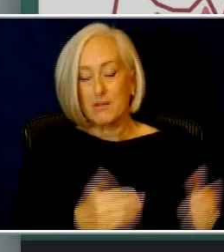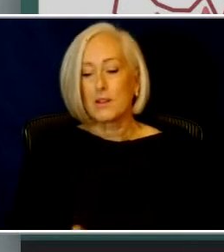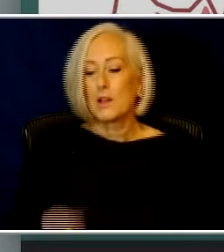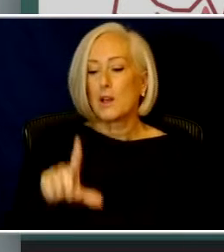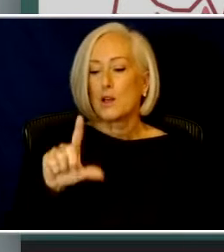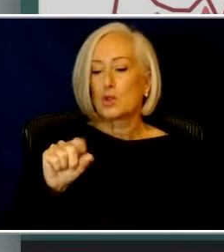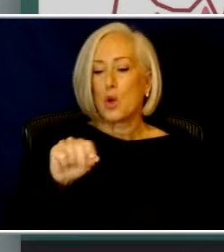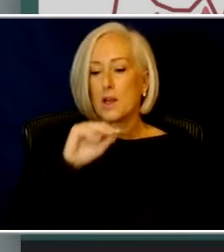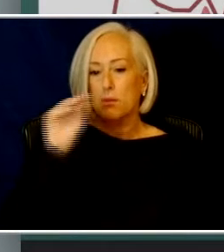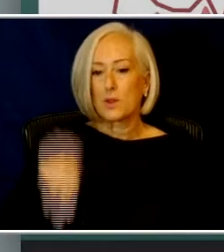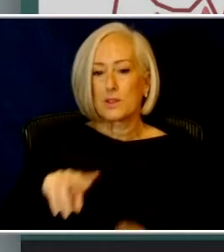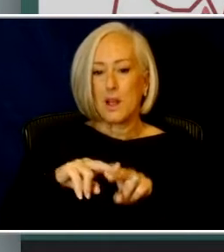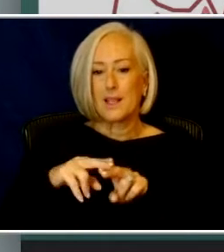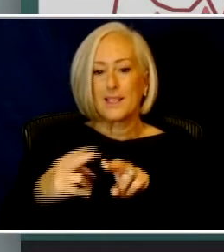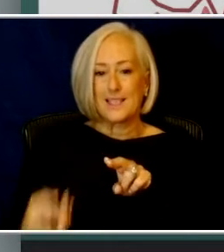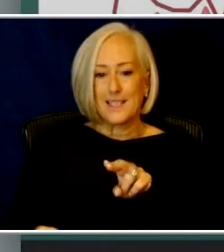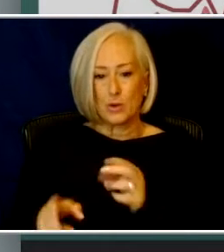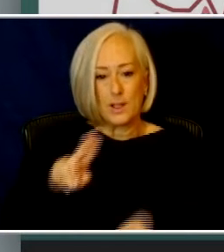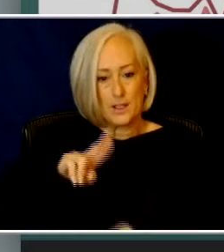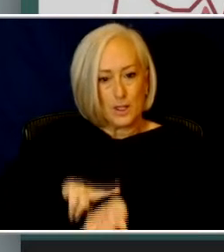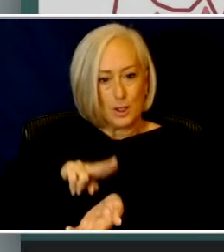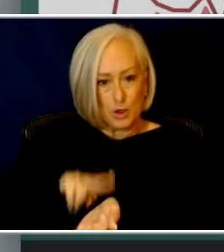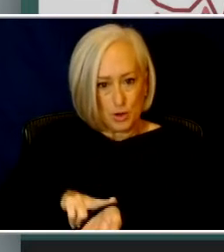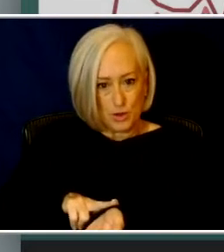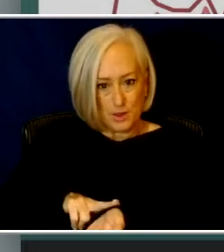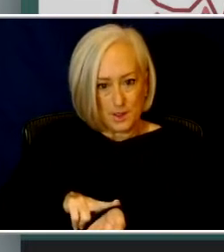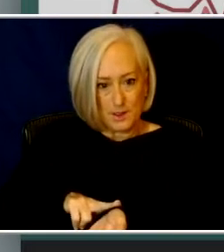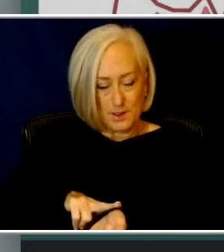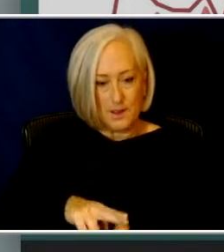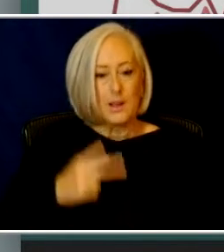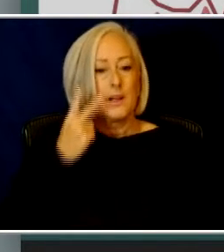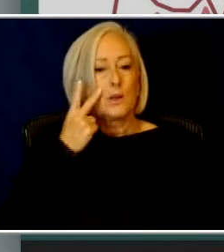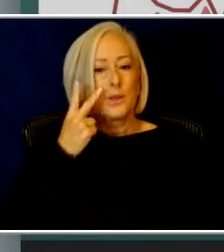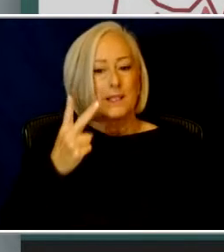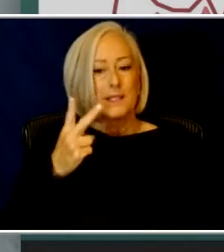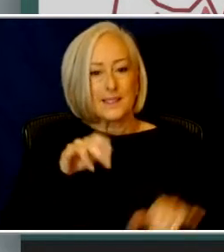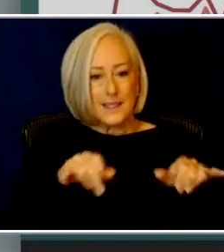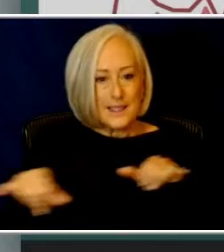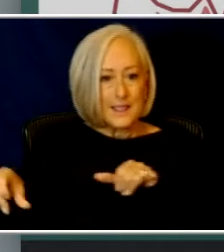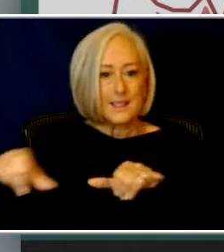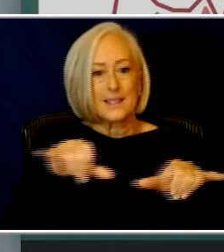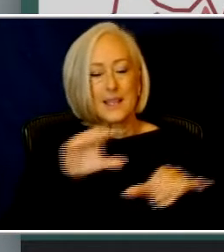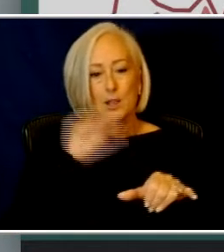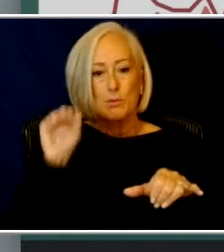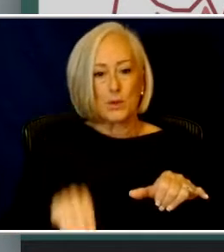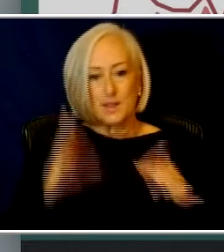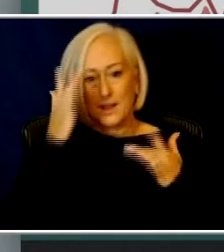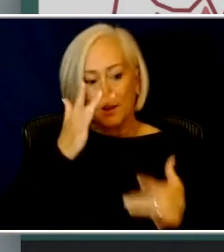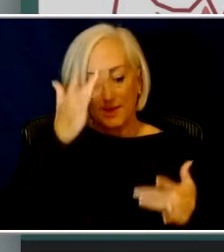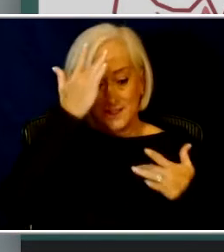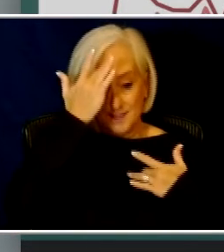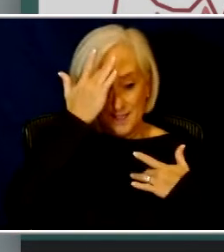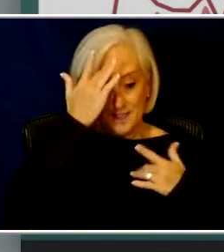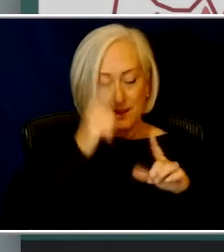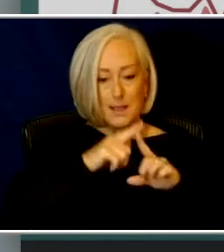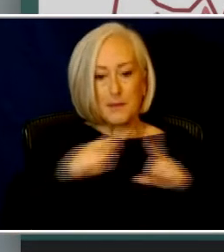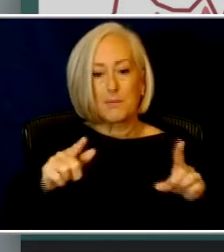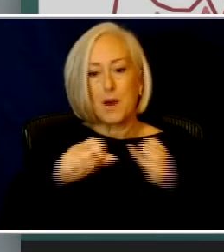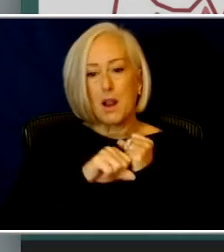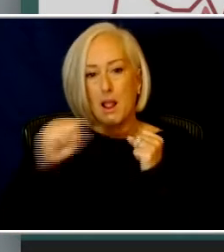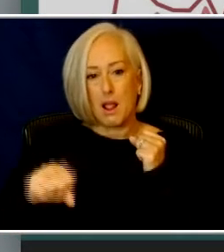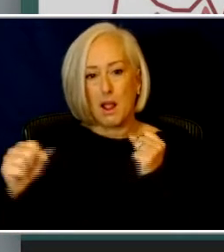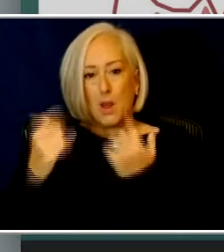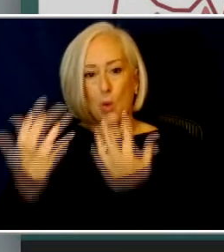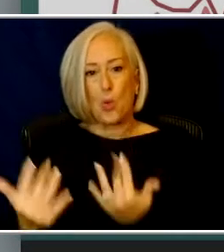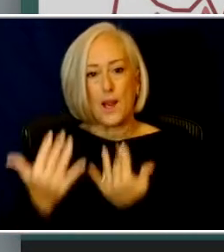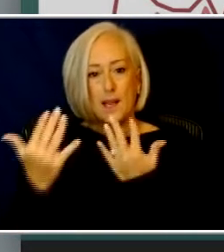seeing pretty much standard rates of disease in many areas, but we're seeing protracted waiting times because of these